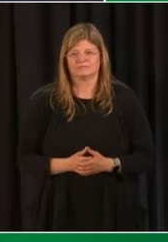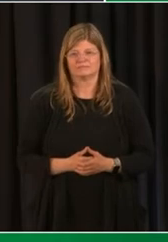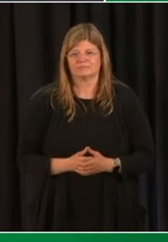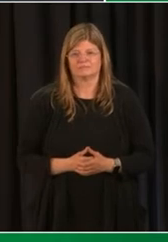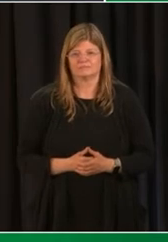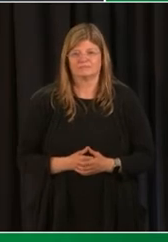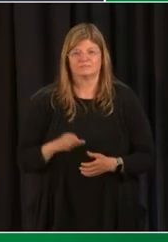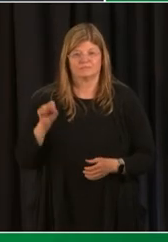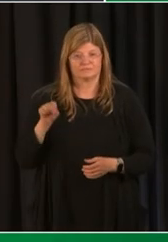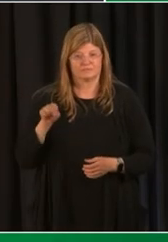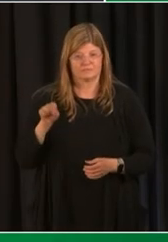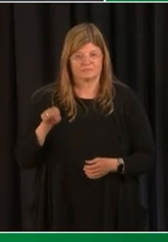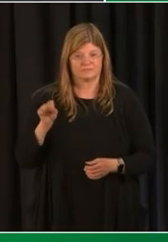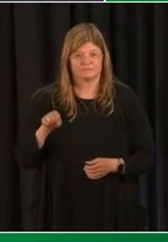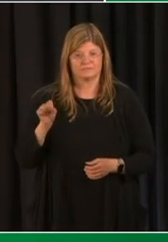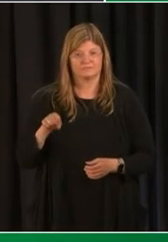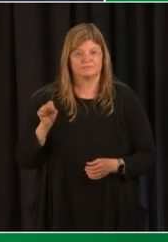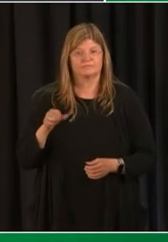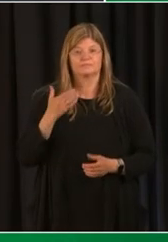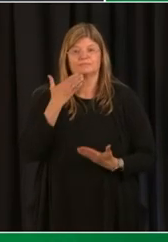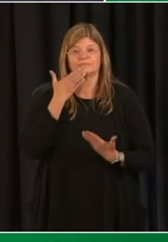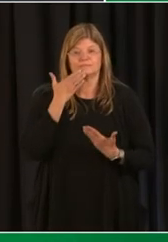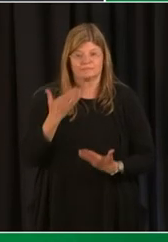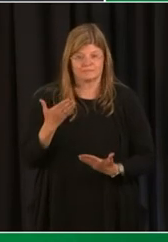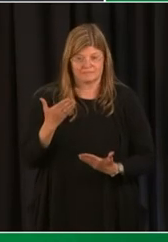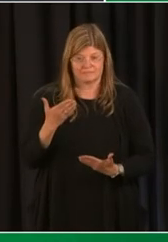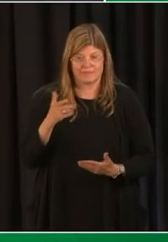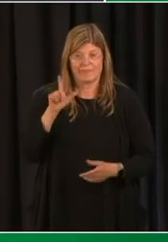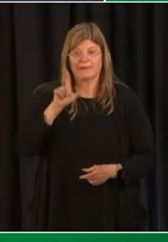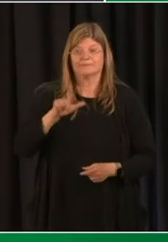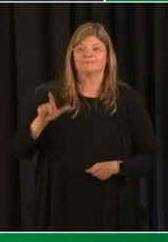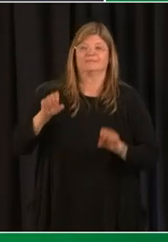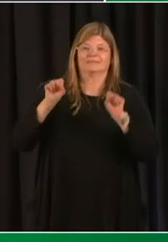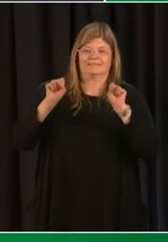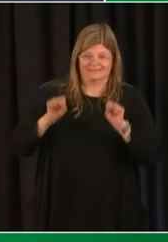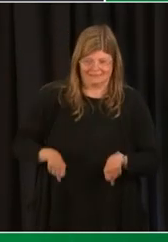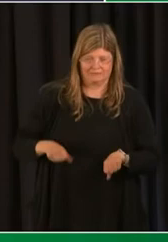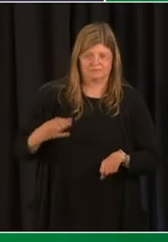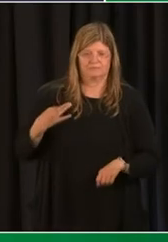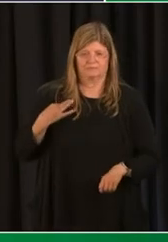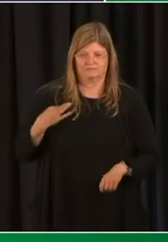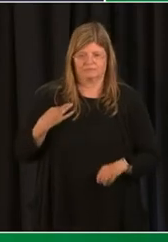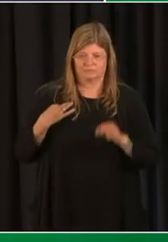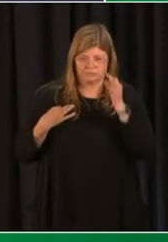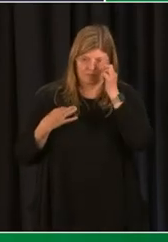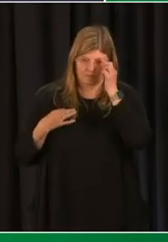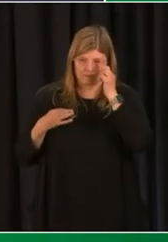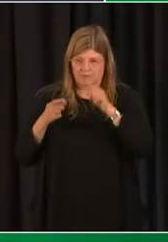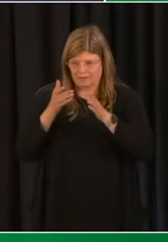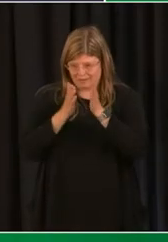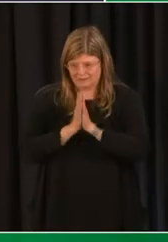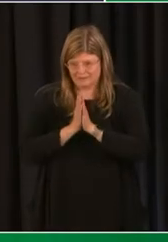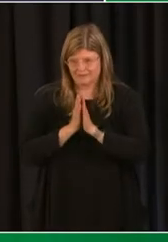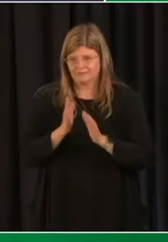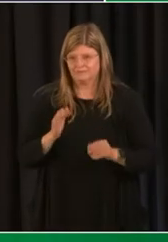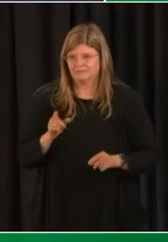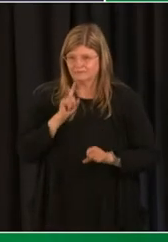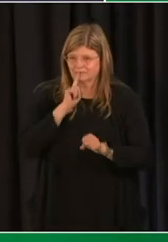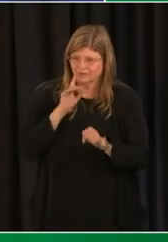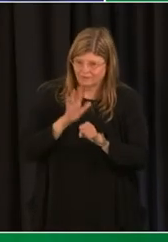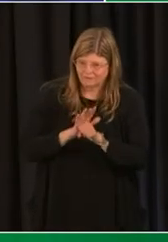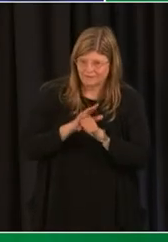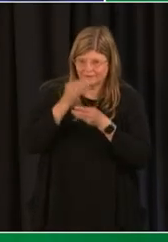Yes, so Jackie, thanks for asking that. Yes, landlords can apply on behalf of their tenant. Tenants will be asked to confirm